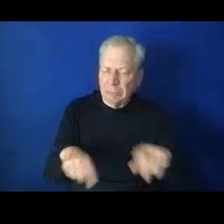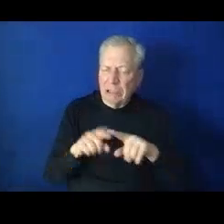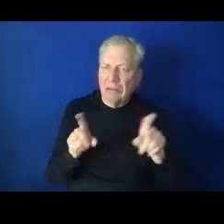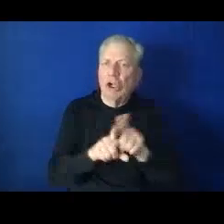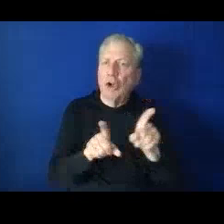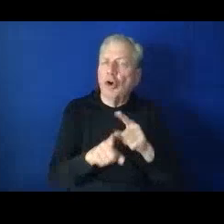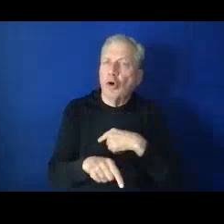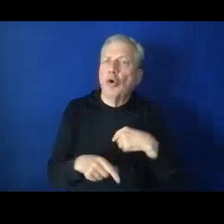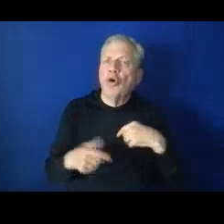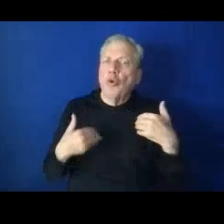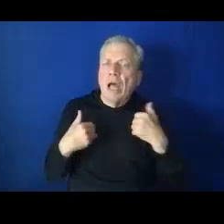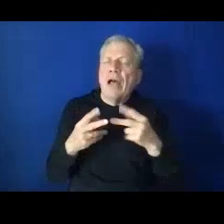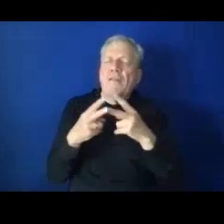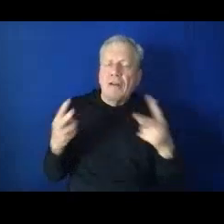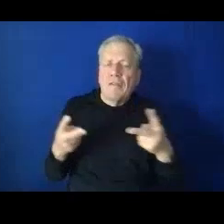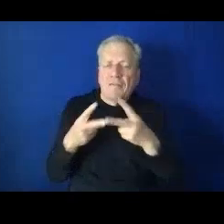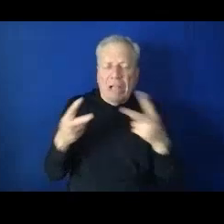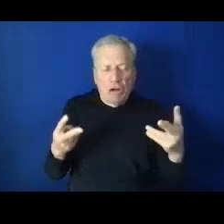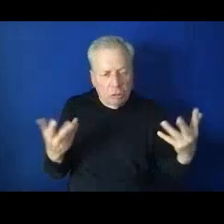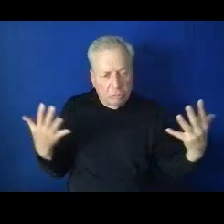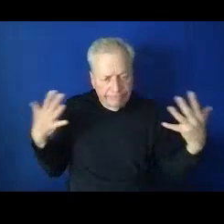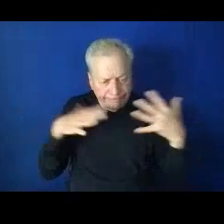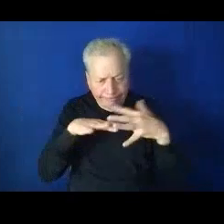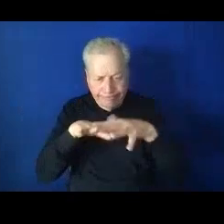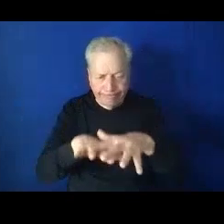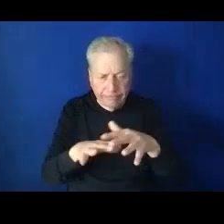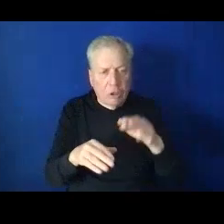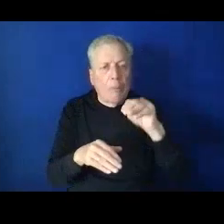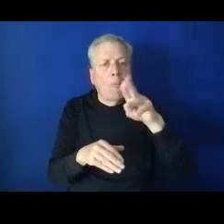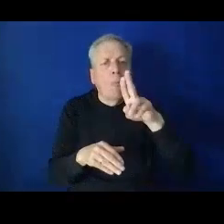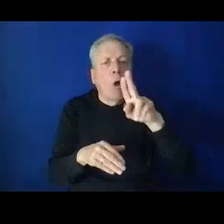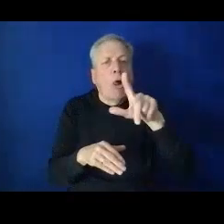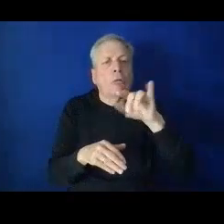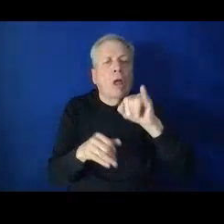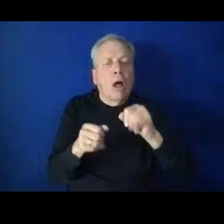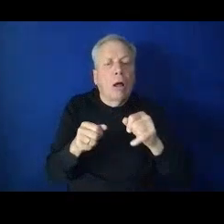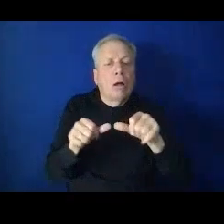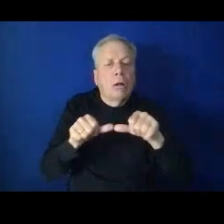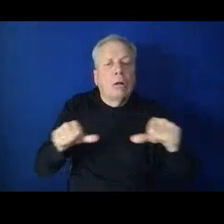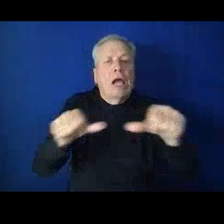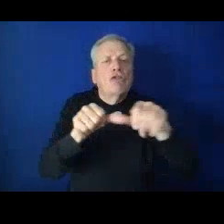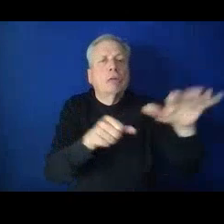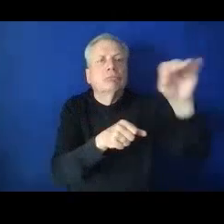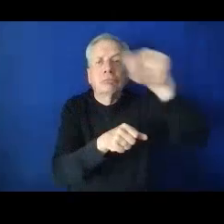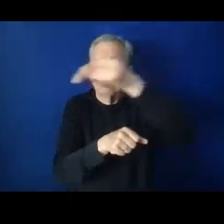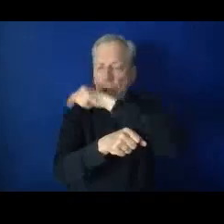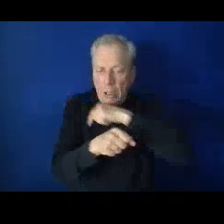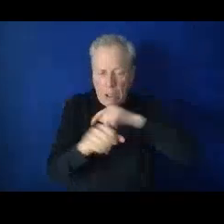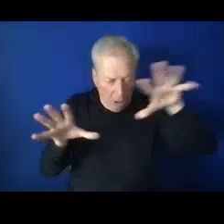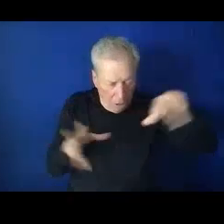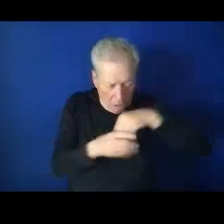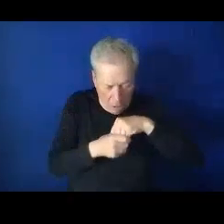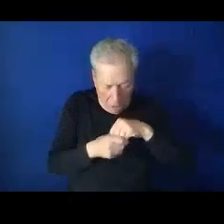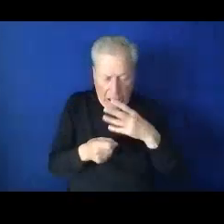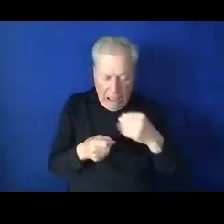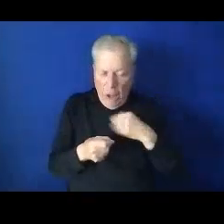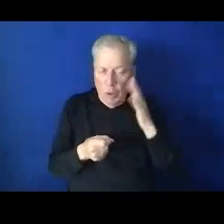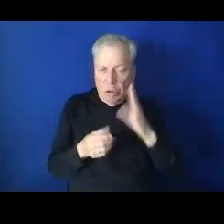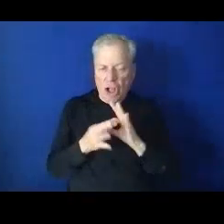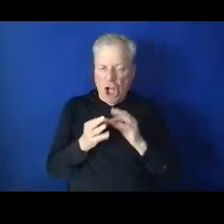we have a very integrated multi-jurisdictional ecosystem. So I want to talk a little bit about that and give you